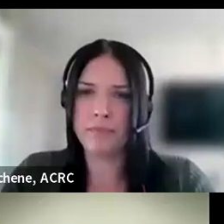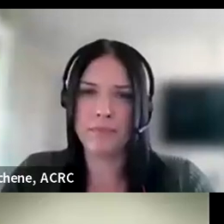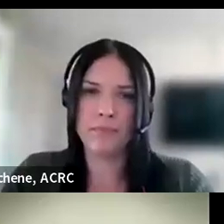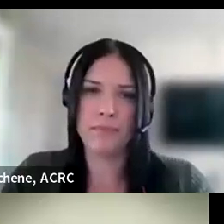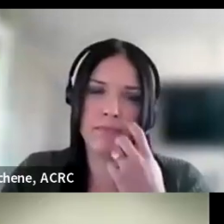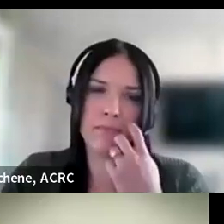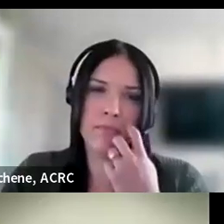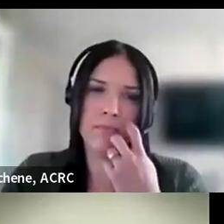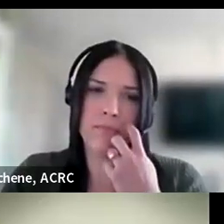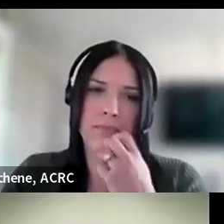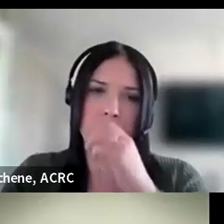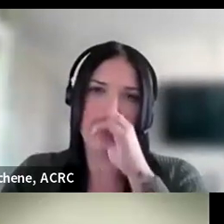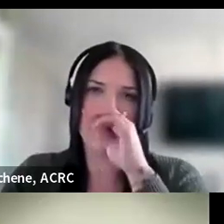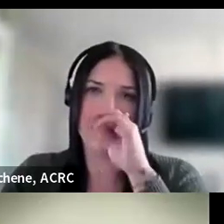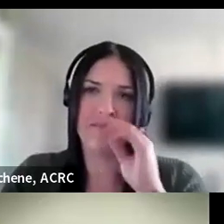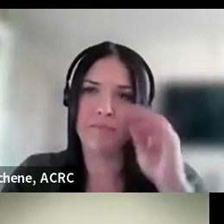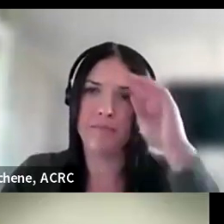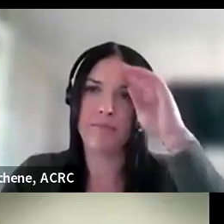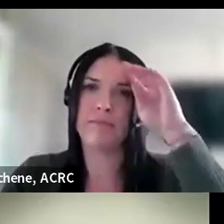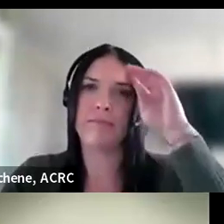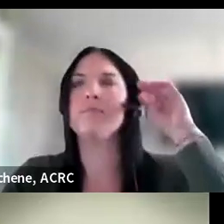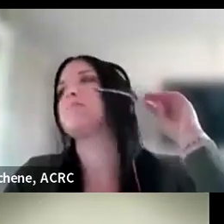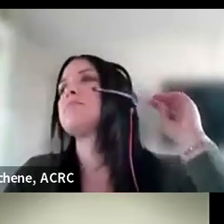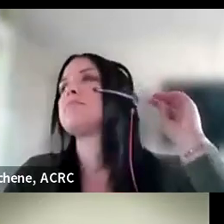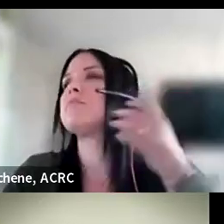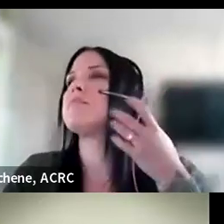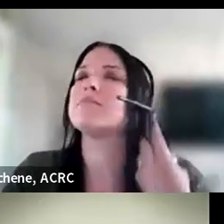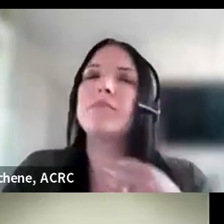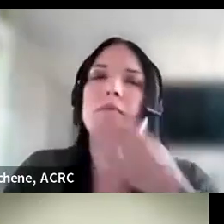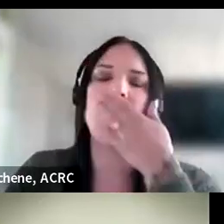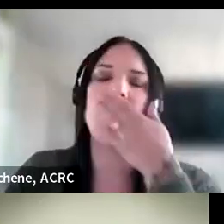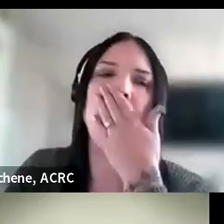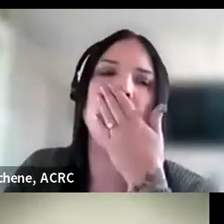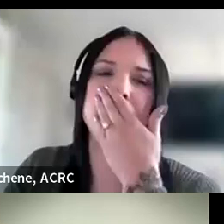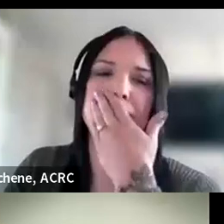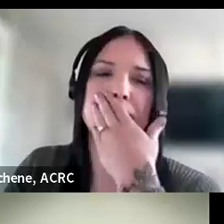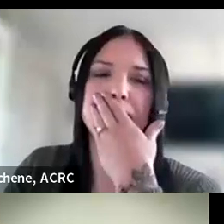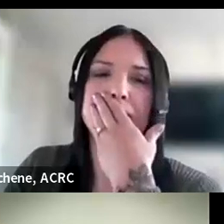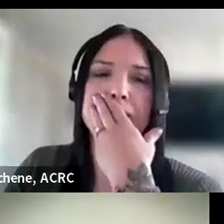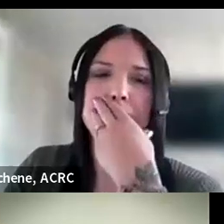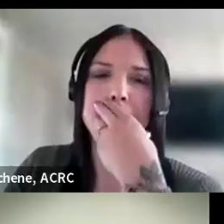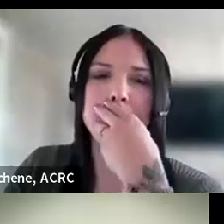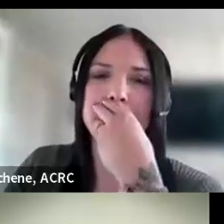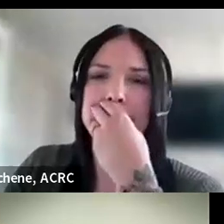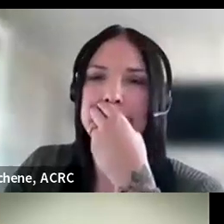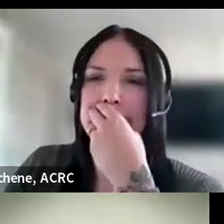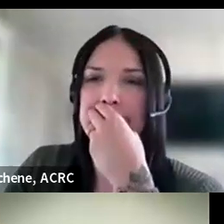along for January 2025. Hi, Eric. Go ahead from UCP. Hi, I had to step out and I got a